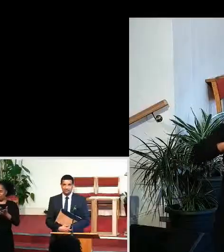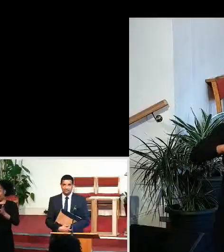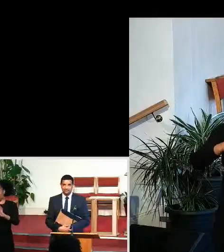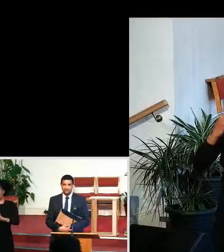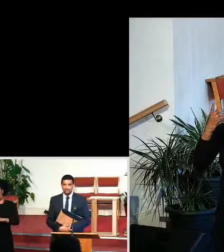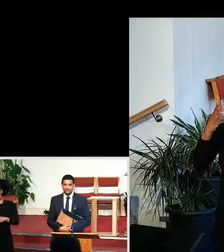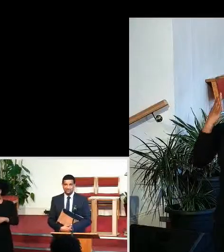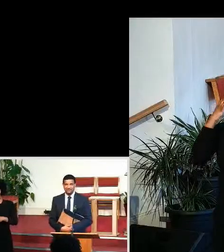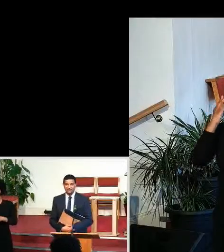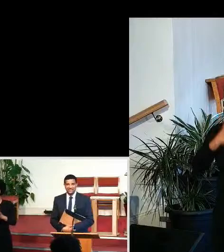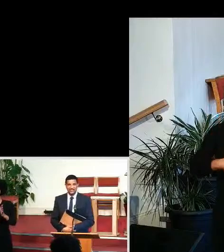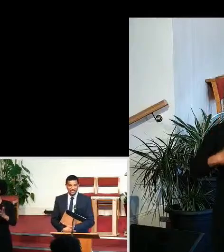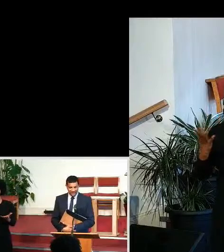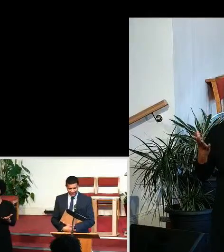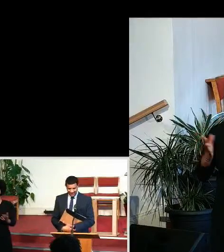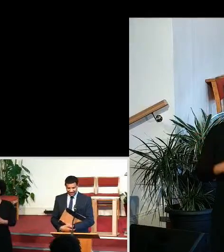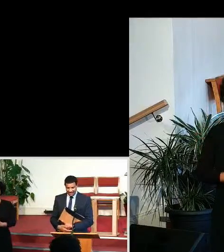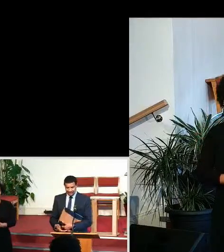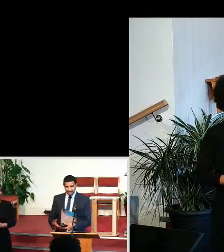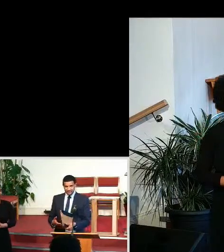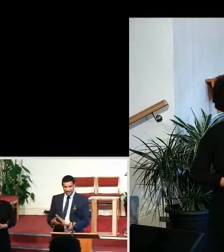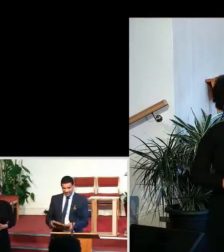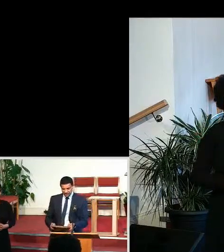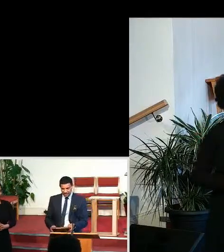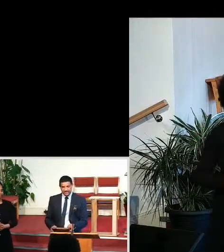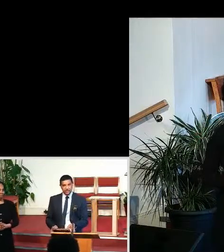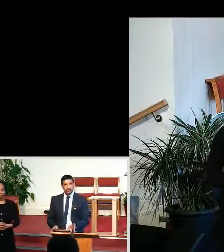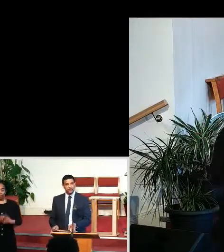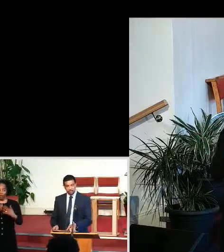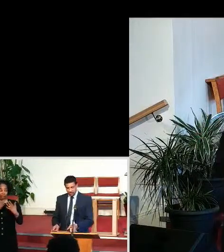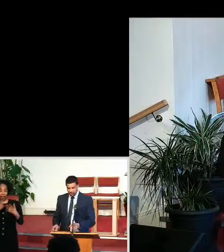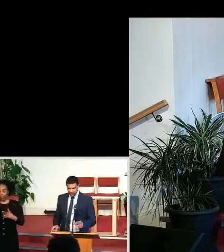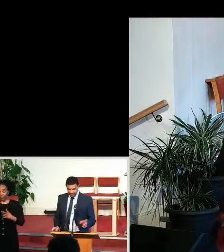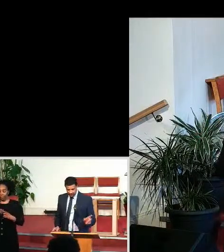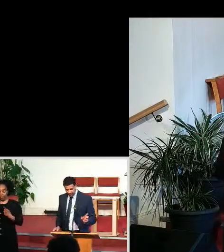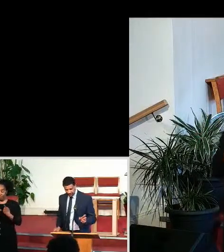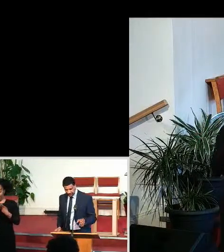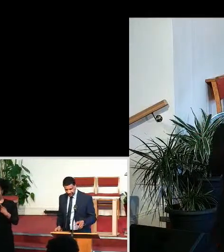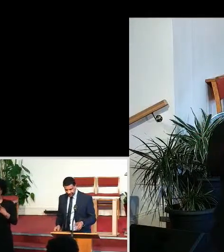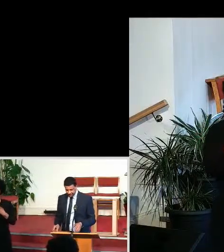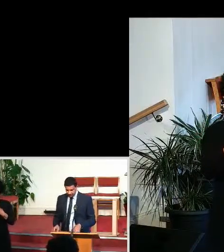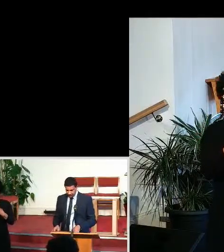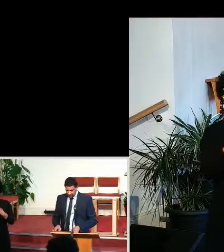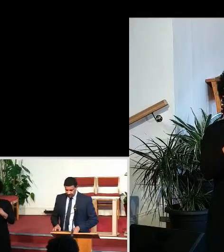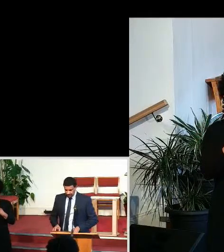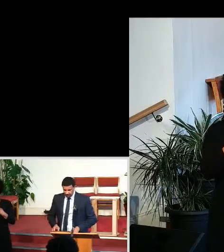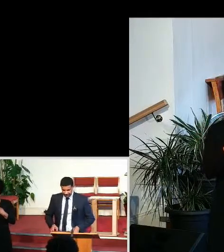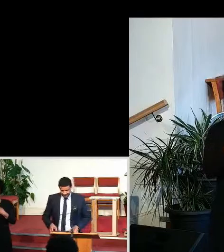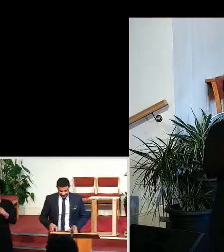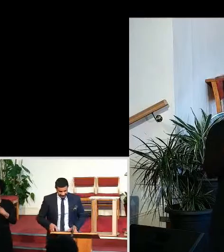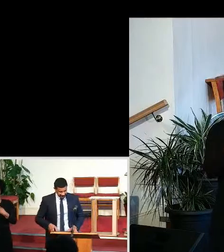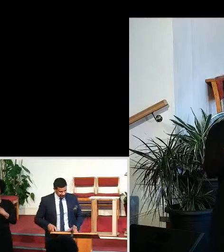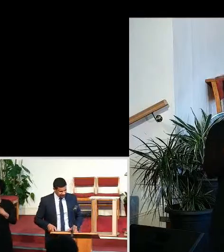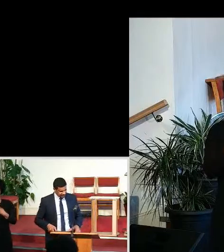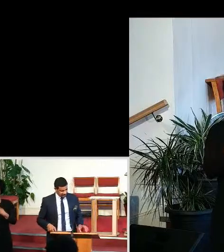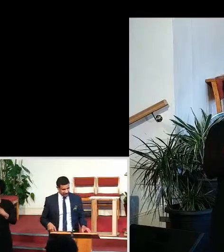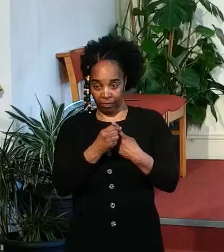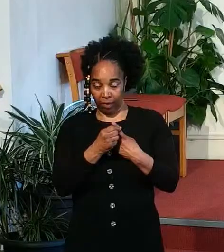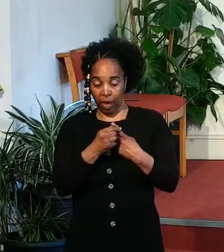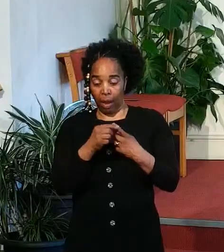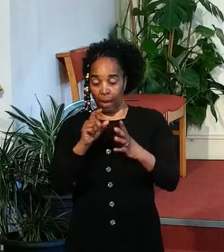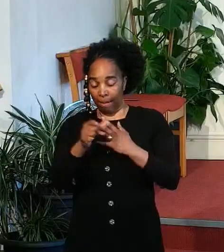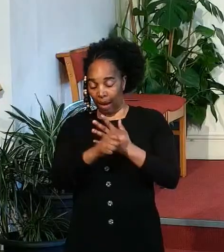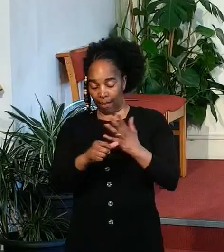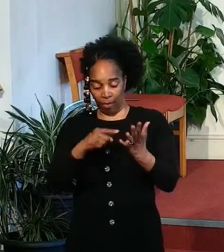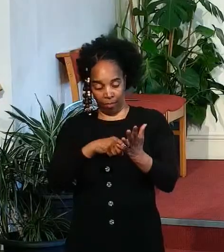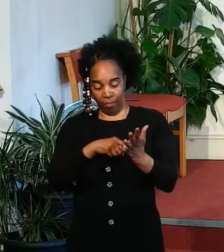way, shape, or form. Okay, thanks for that. So the first question about the people with learning disabilities in the